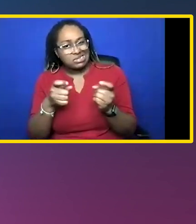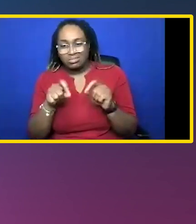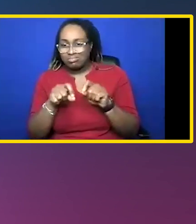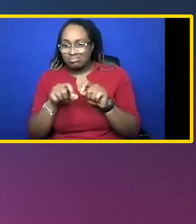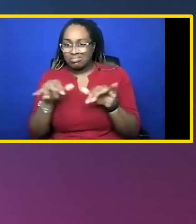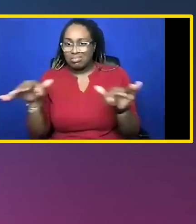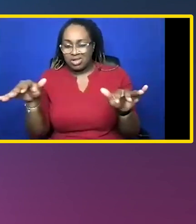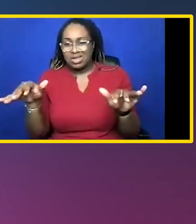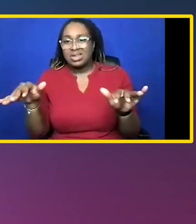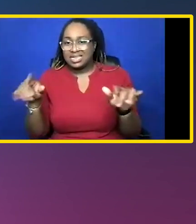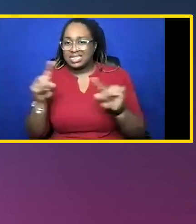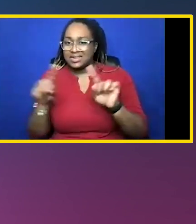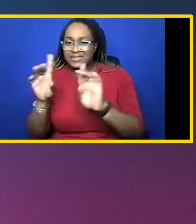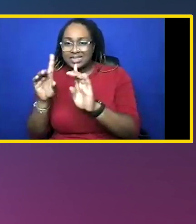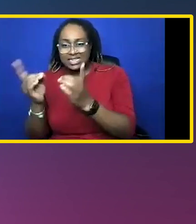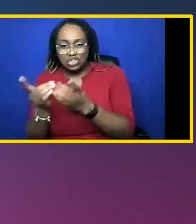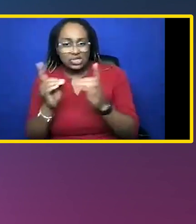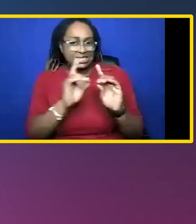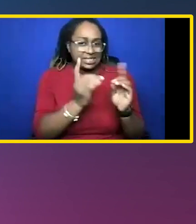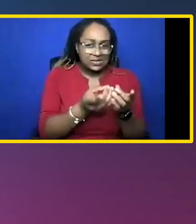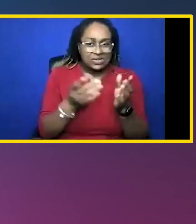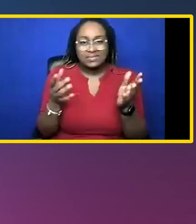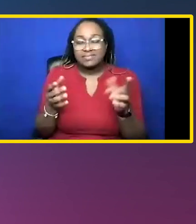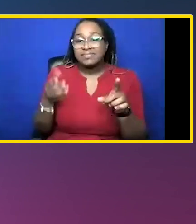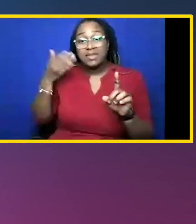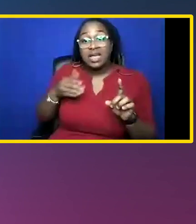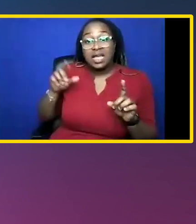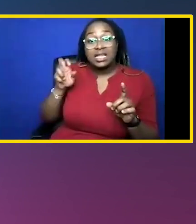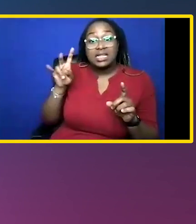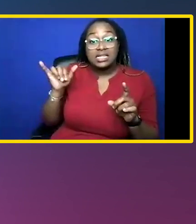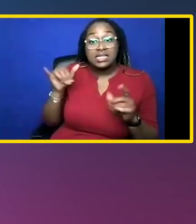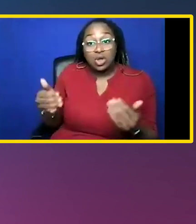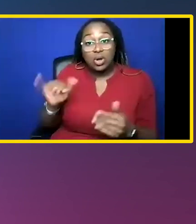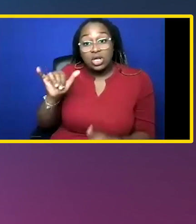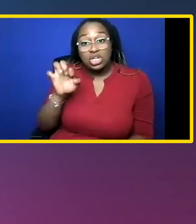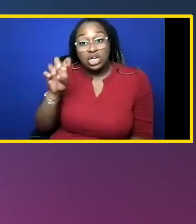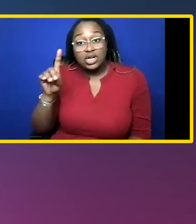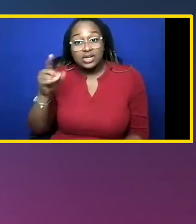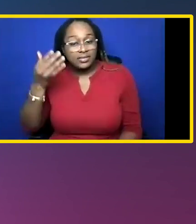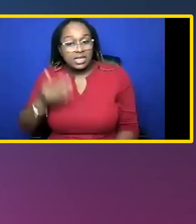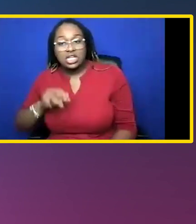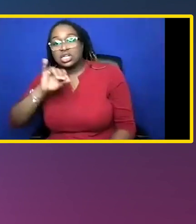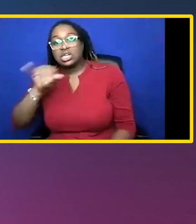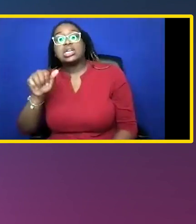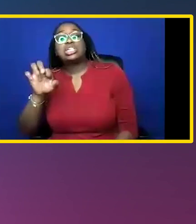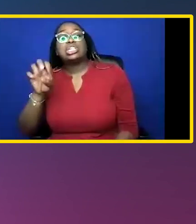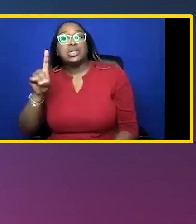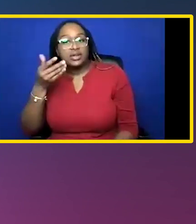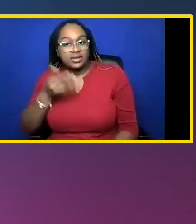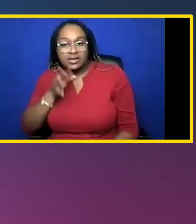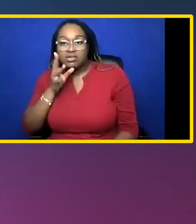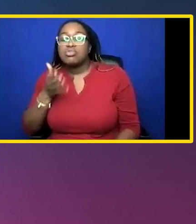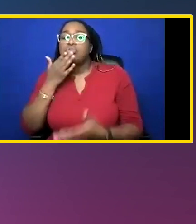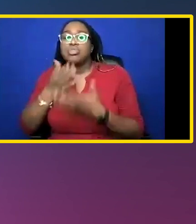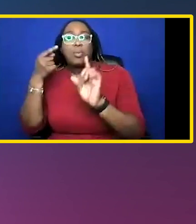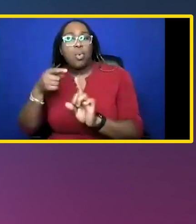and in different districts? Yeah. This is Lindsey. Go ahead, Jared. This is Jared. That is a great point. We do need